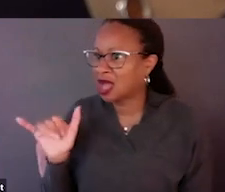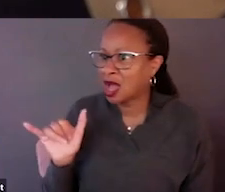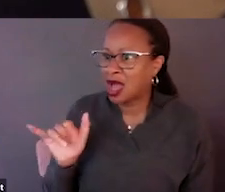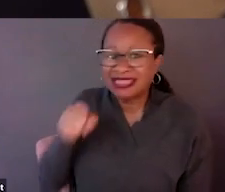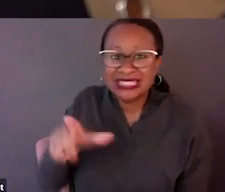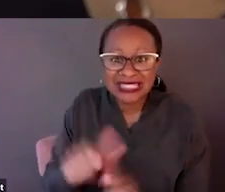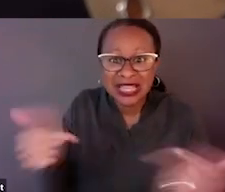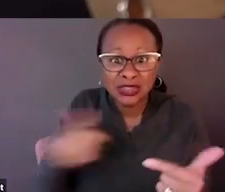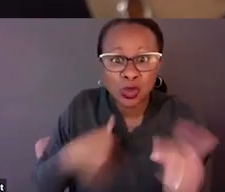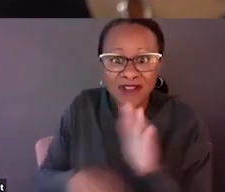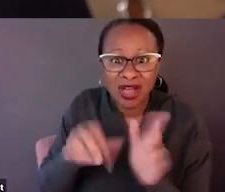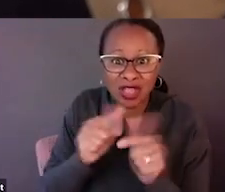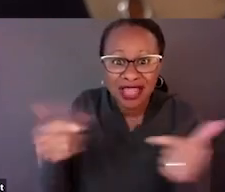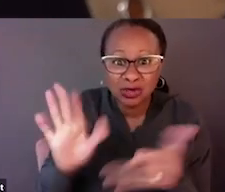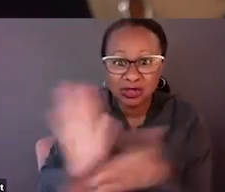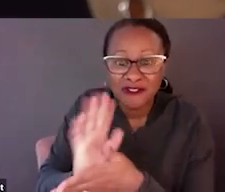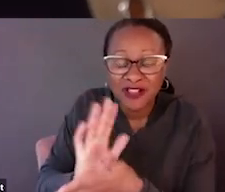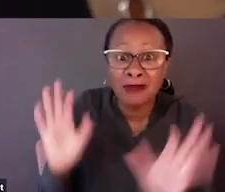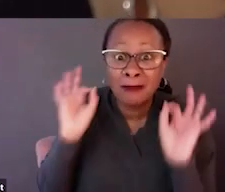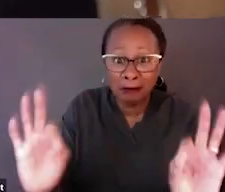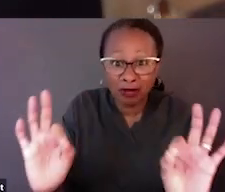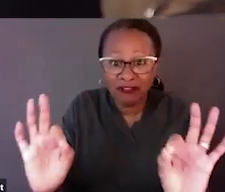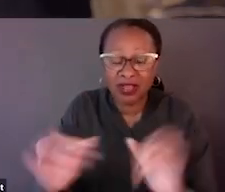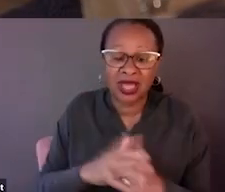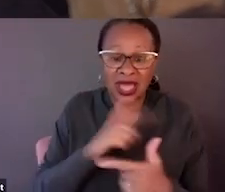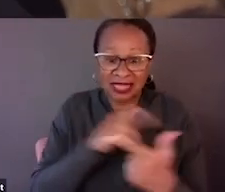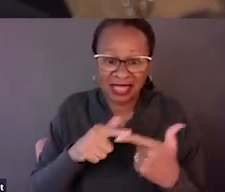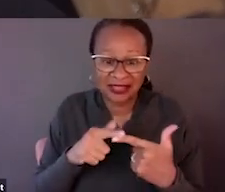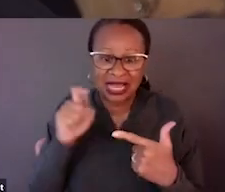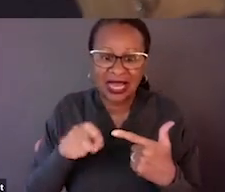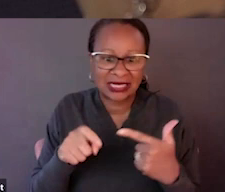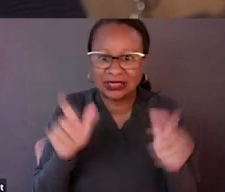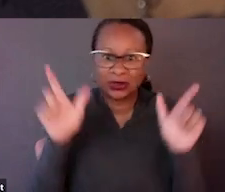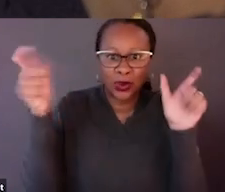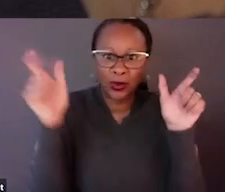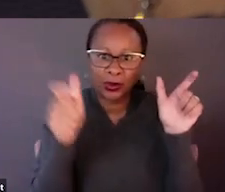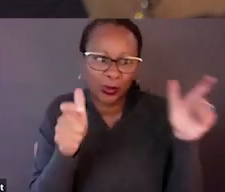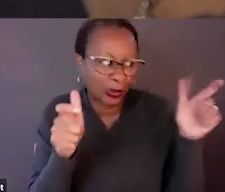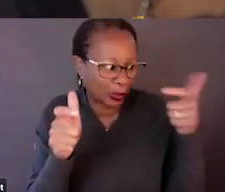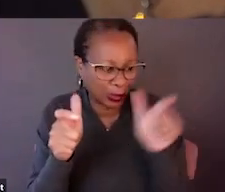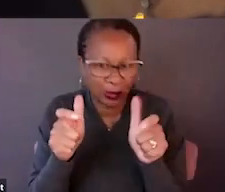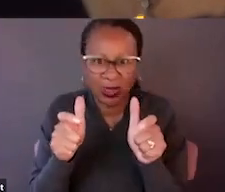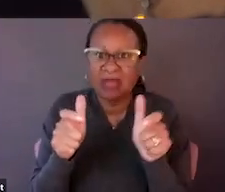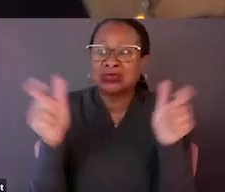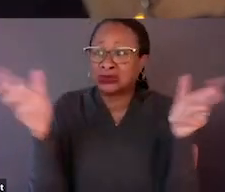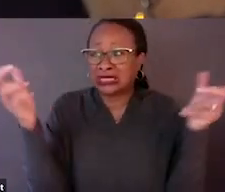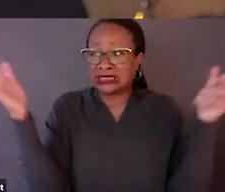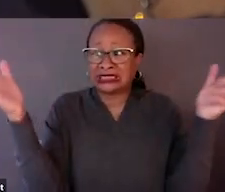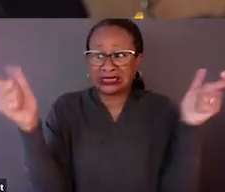language. We found the language of the film. And then I had to narrow this whole big